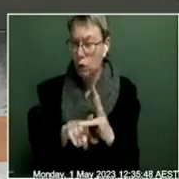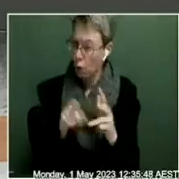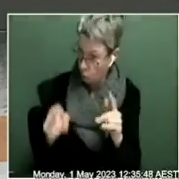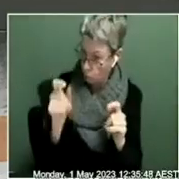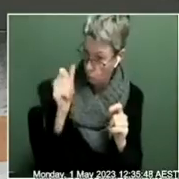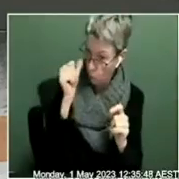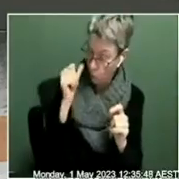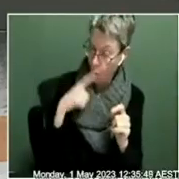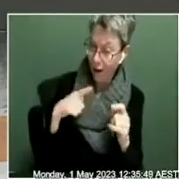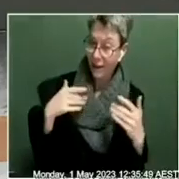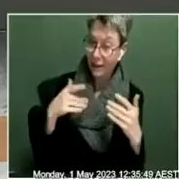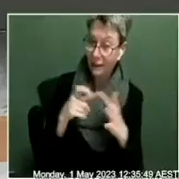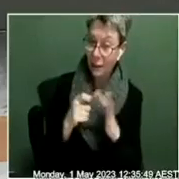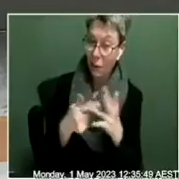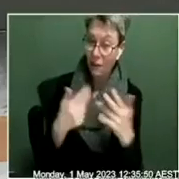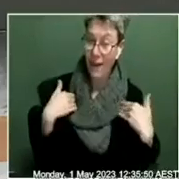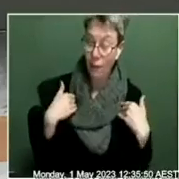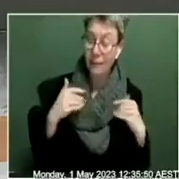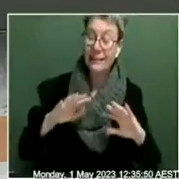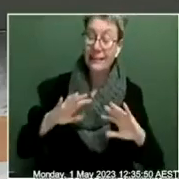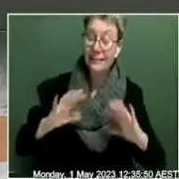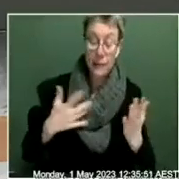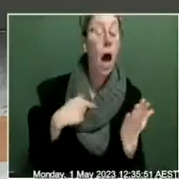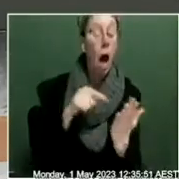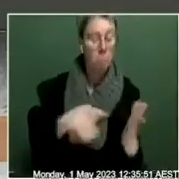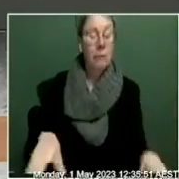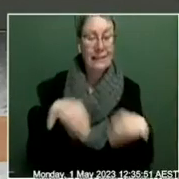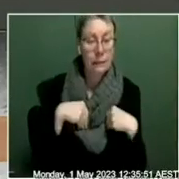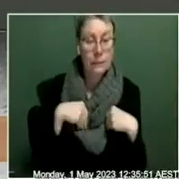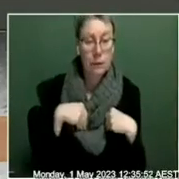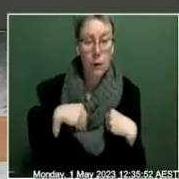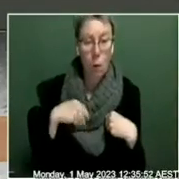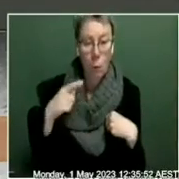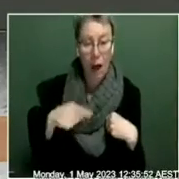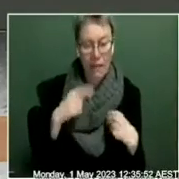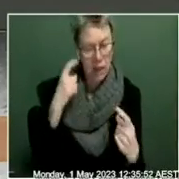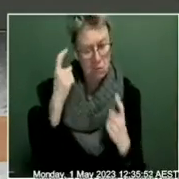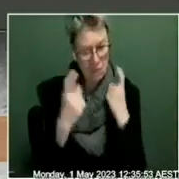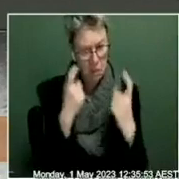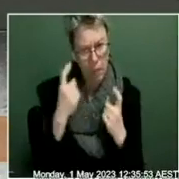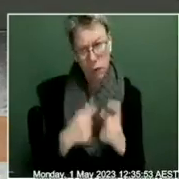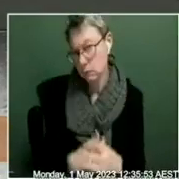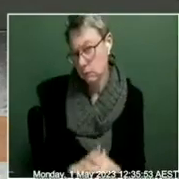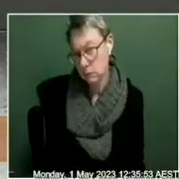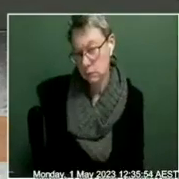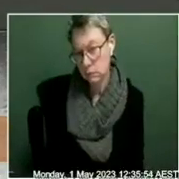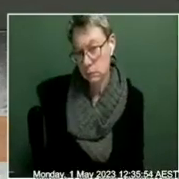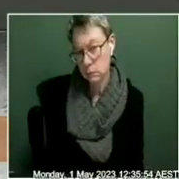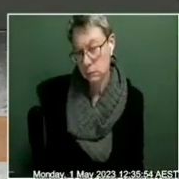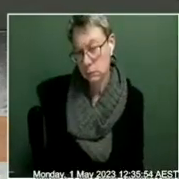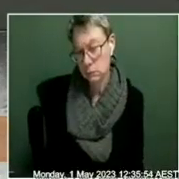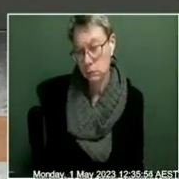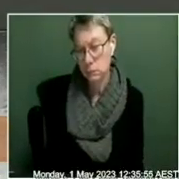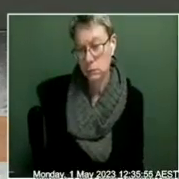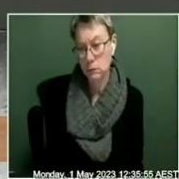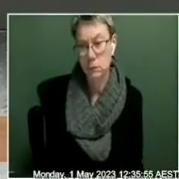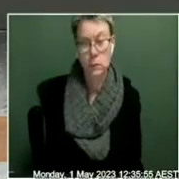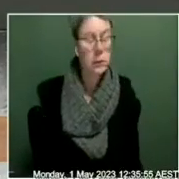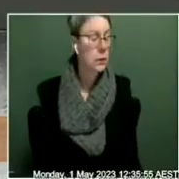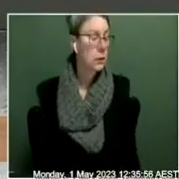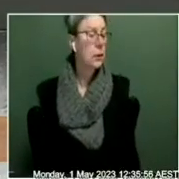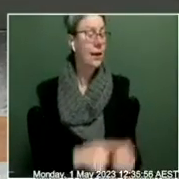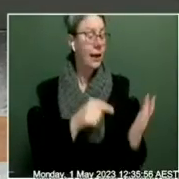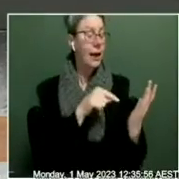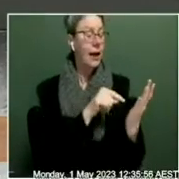This recommendation will say that it's under consideration because there's, for two reasons. One, there's work